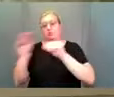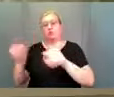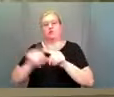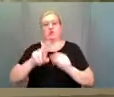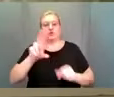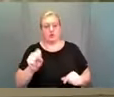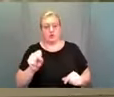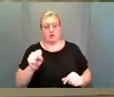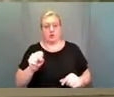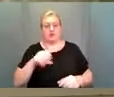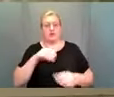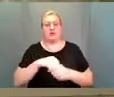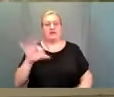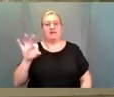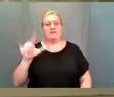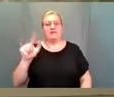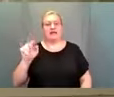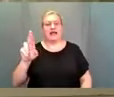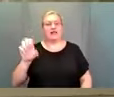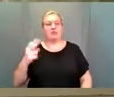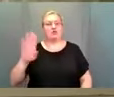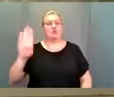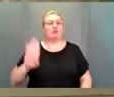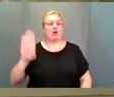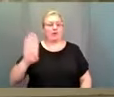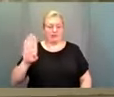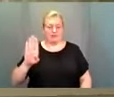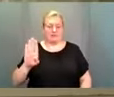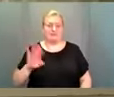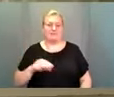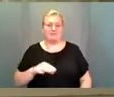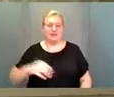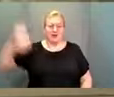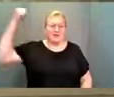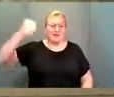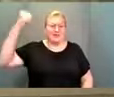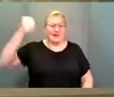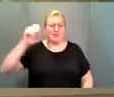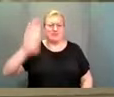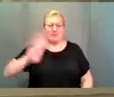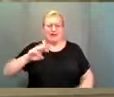in the Flatbush area of Brooklyn. Brooklyn in the house!